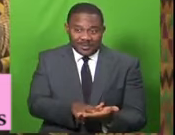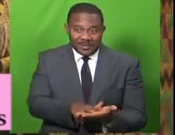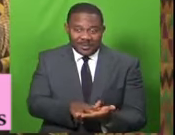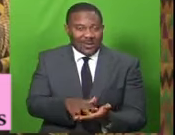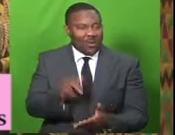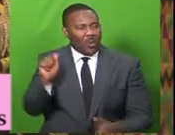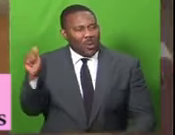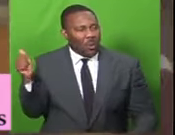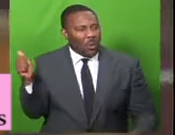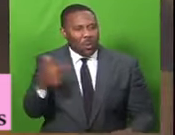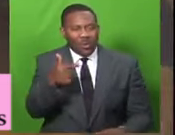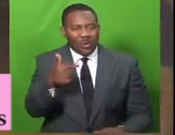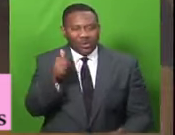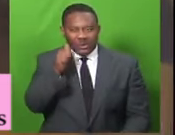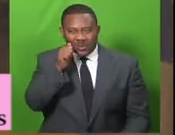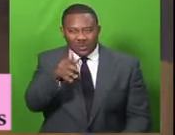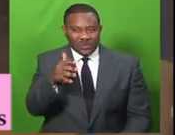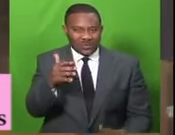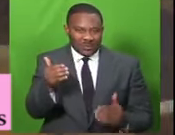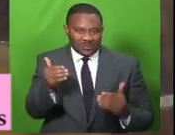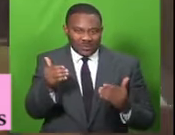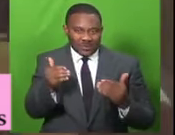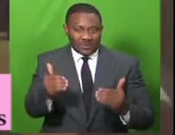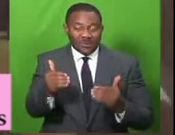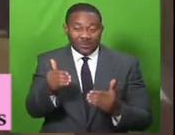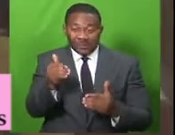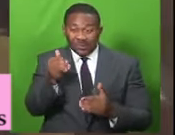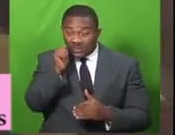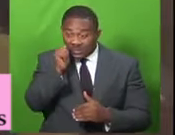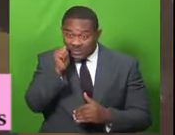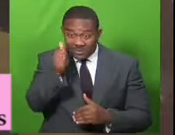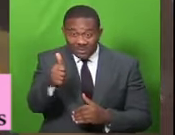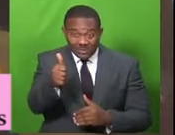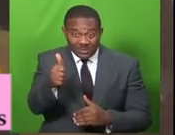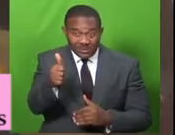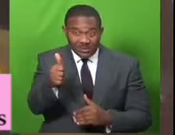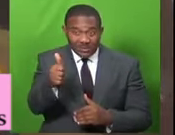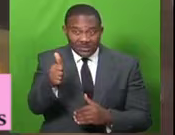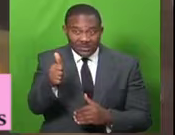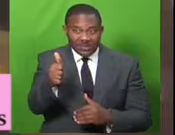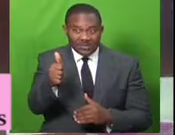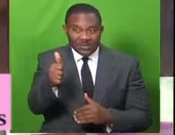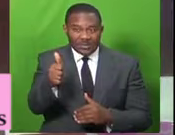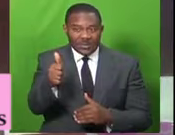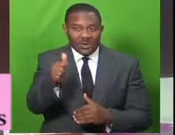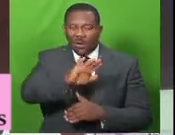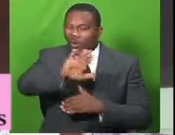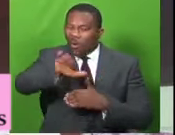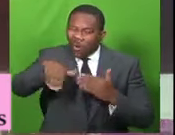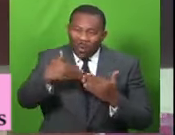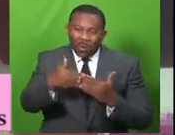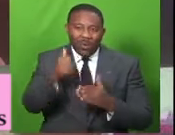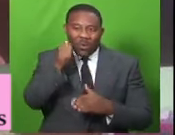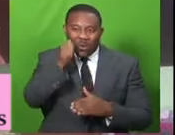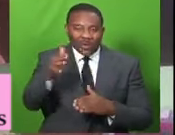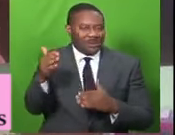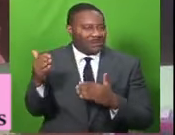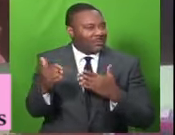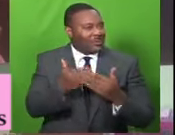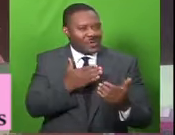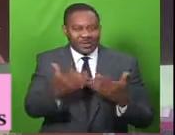facility for all our women here to proceed tomorrow to reach out to all women in their constituencies and